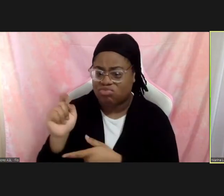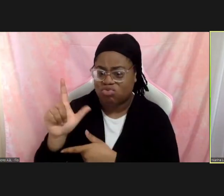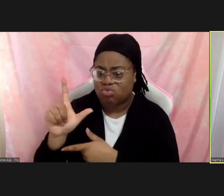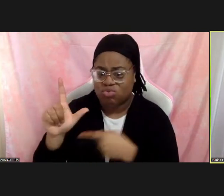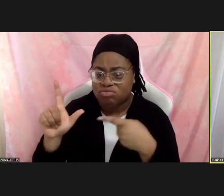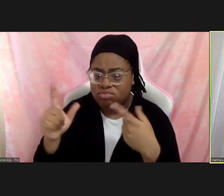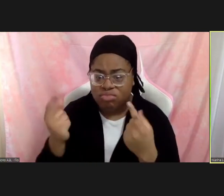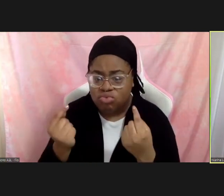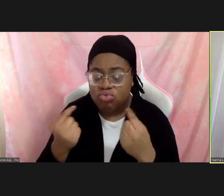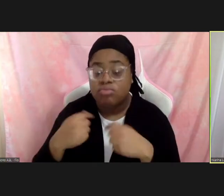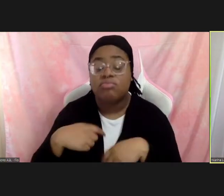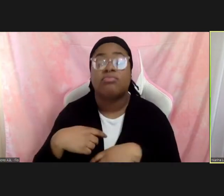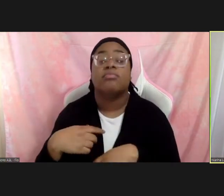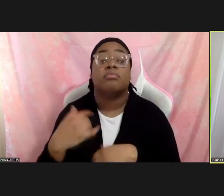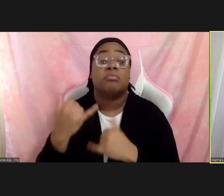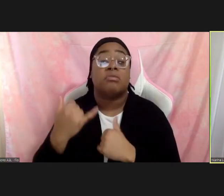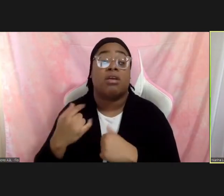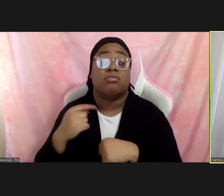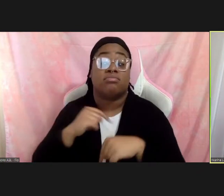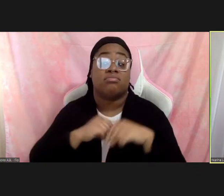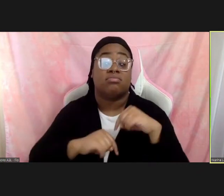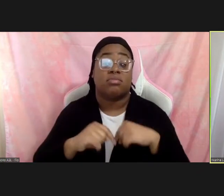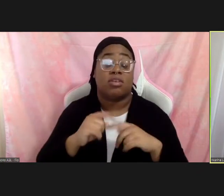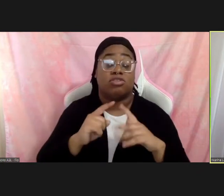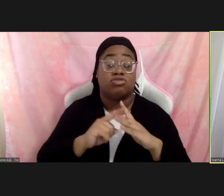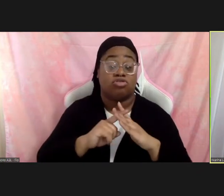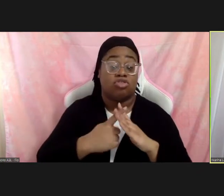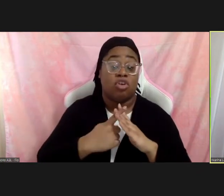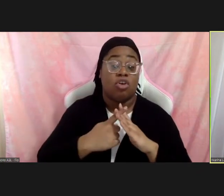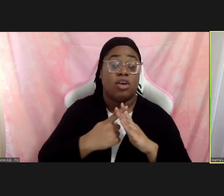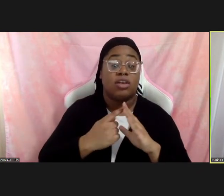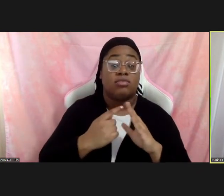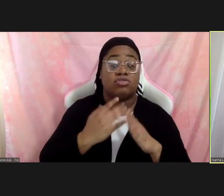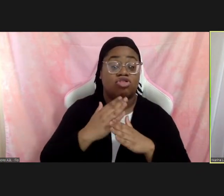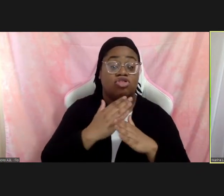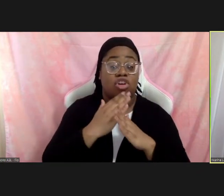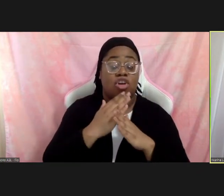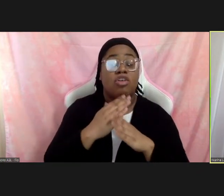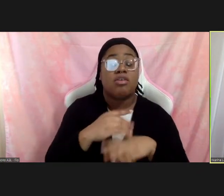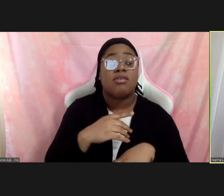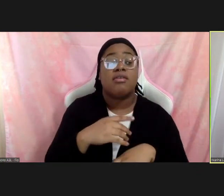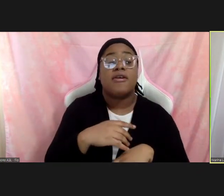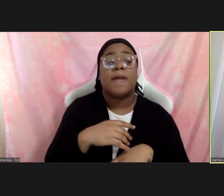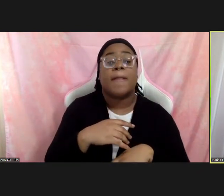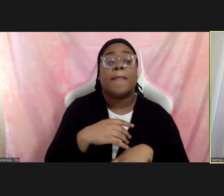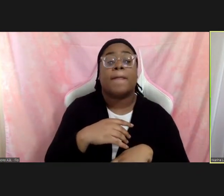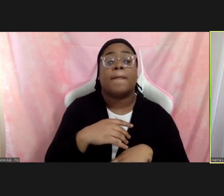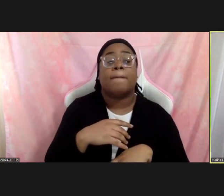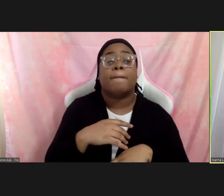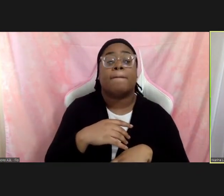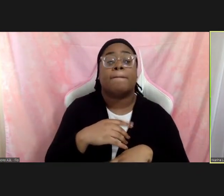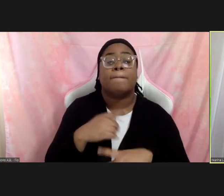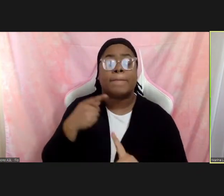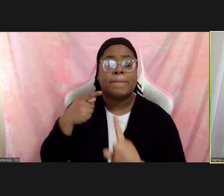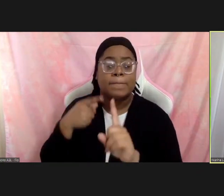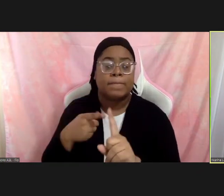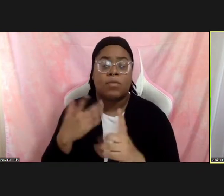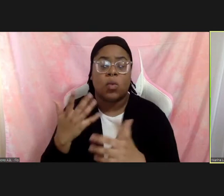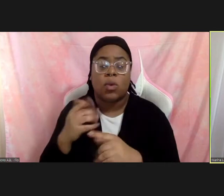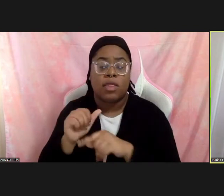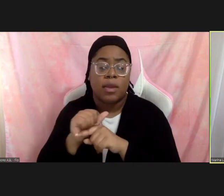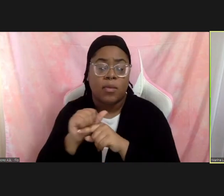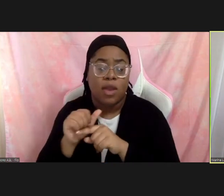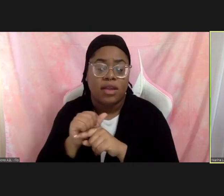I come back to what I shared in the beginning and what Matthew so beautifully shared in the beginning around what are the practices